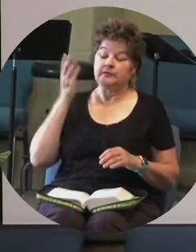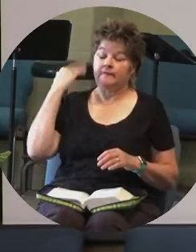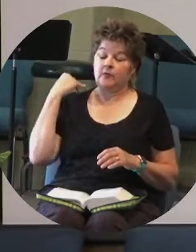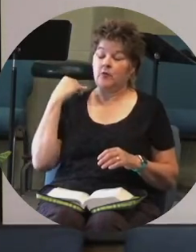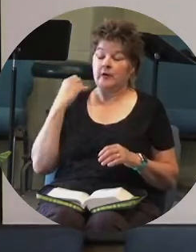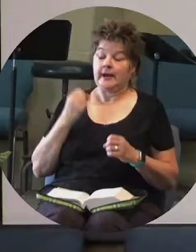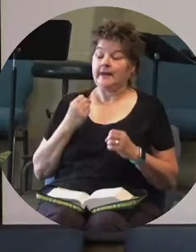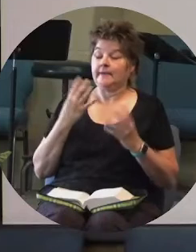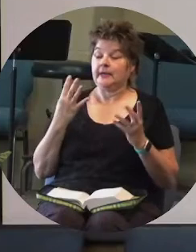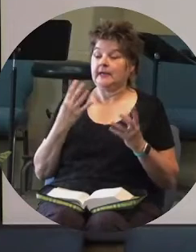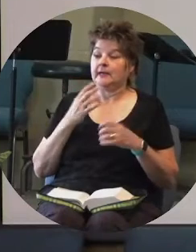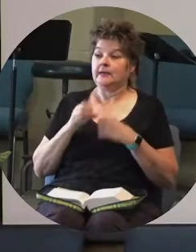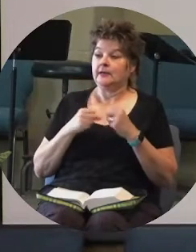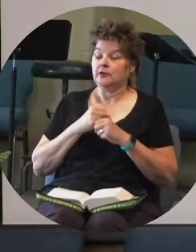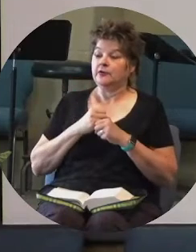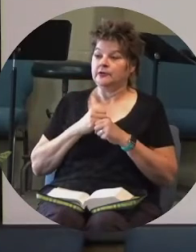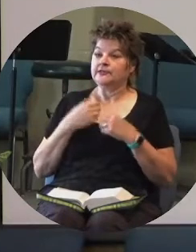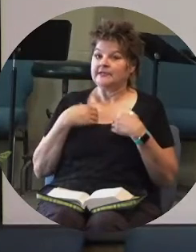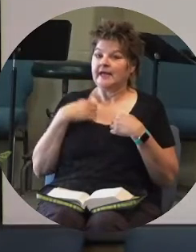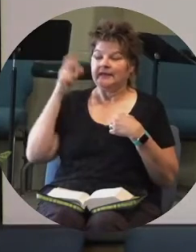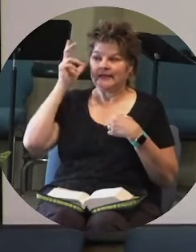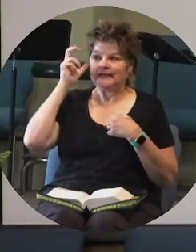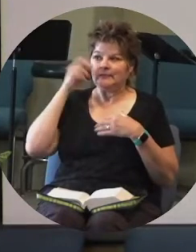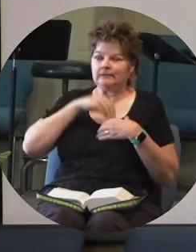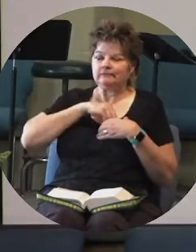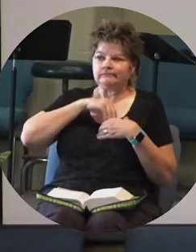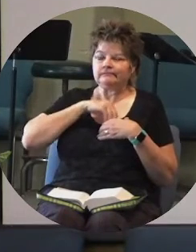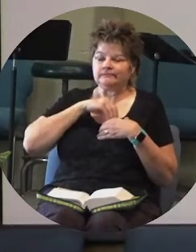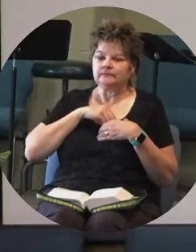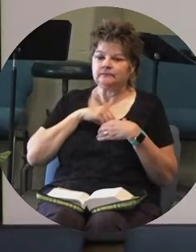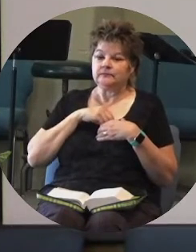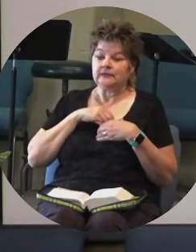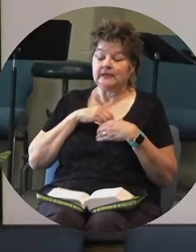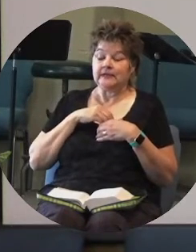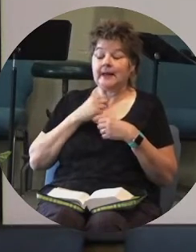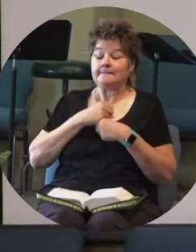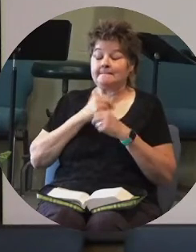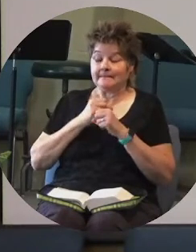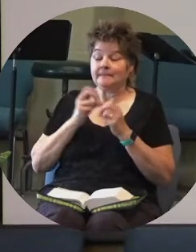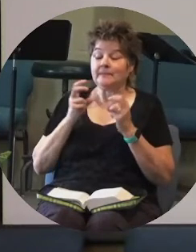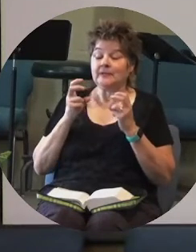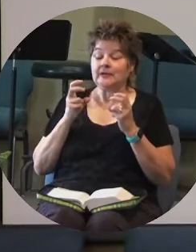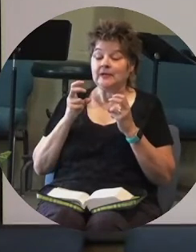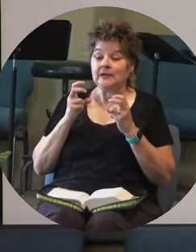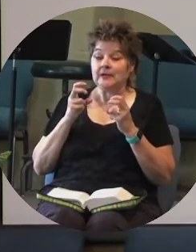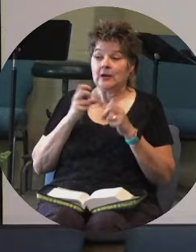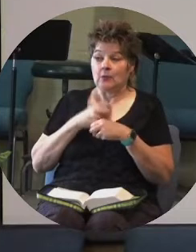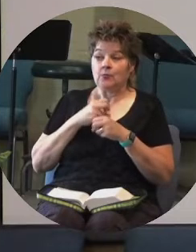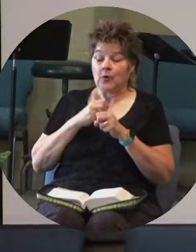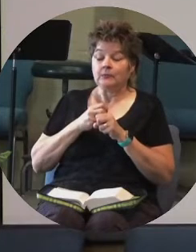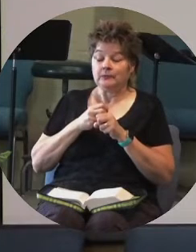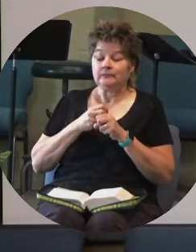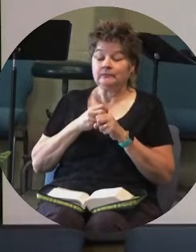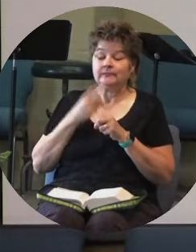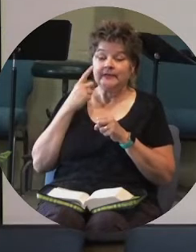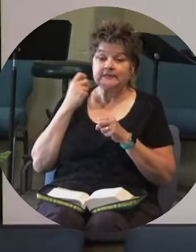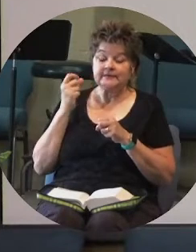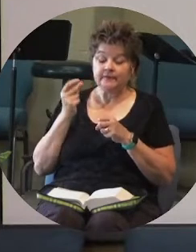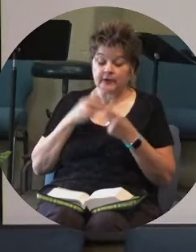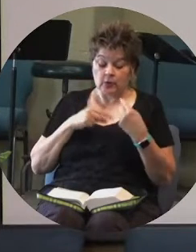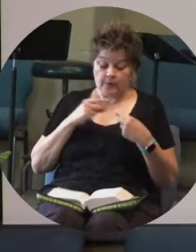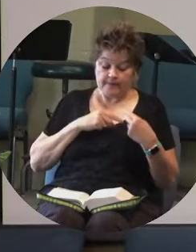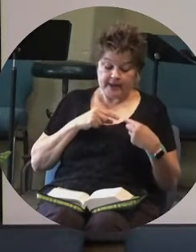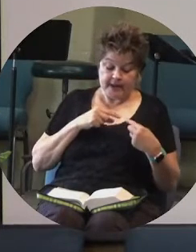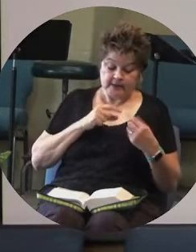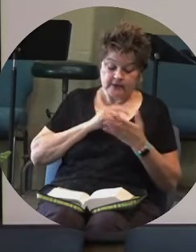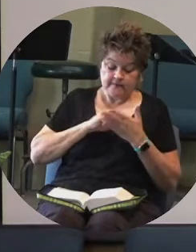long she'd been possessed. And that caused a problem, because if we go back to verse 16, the end